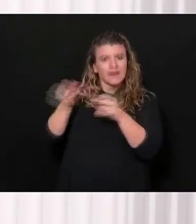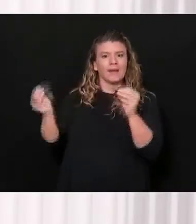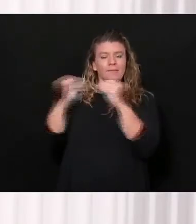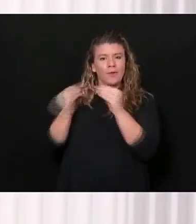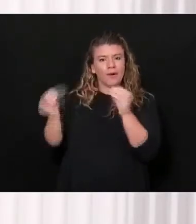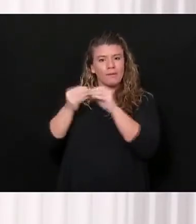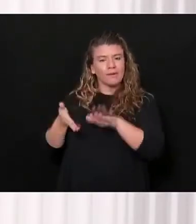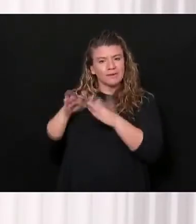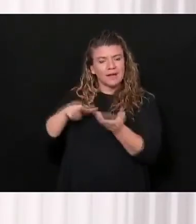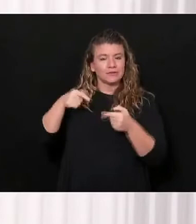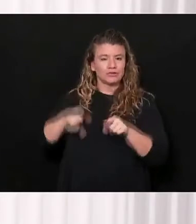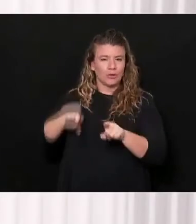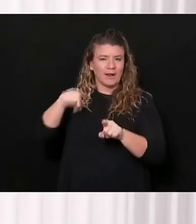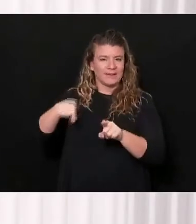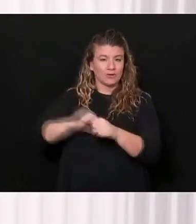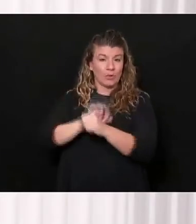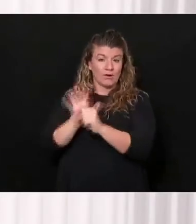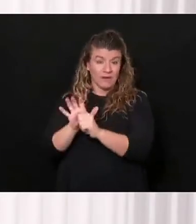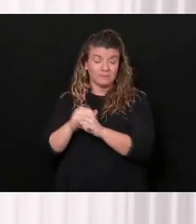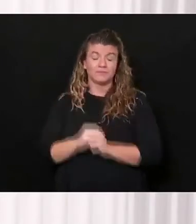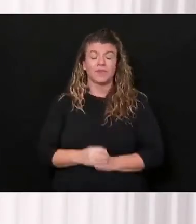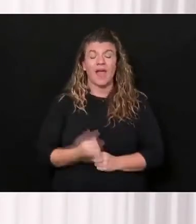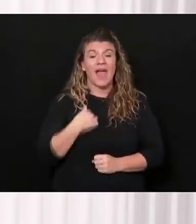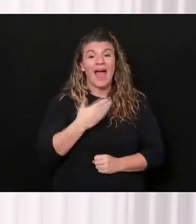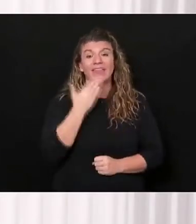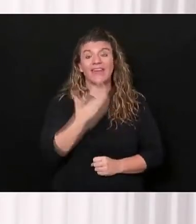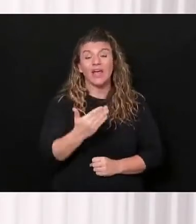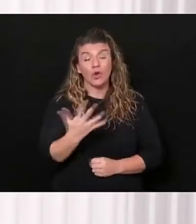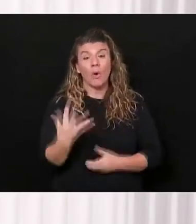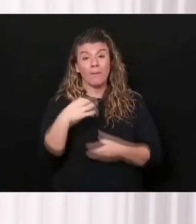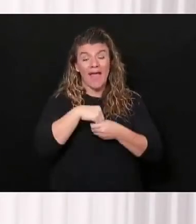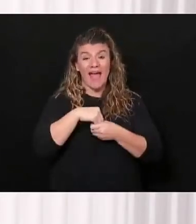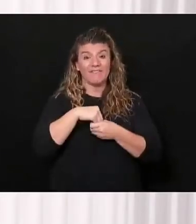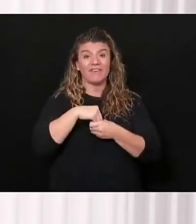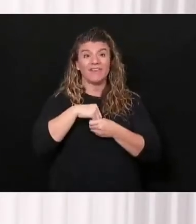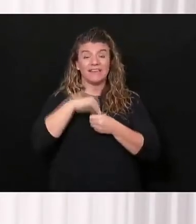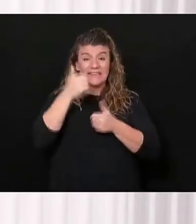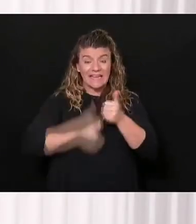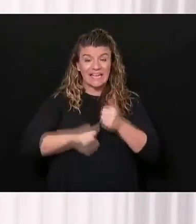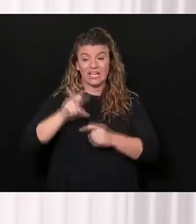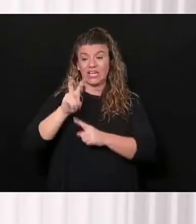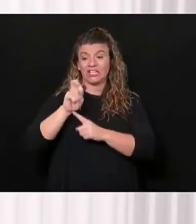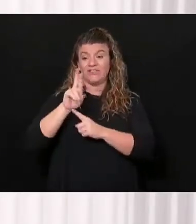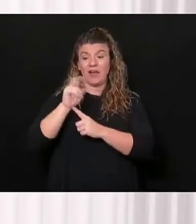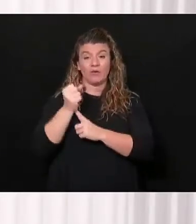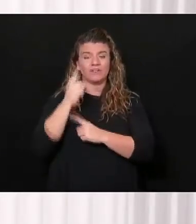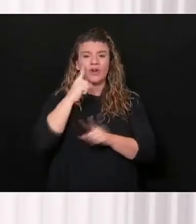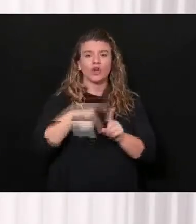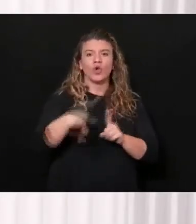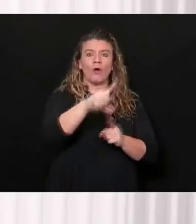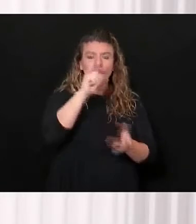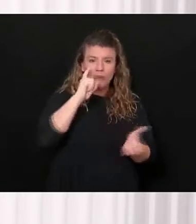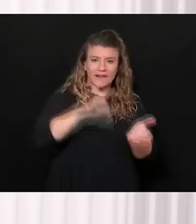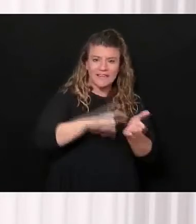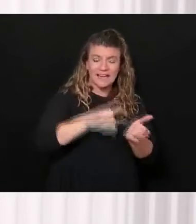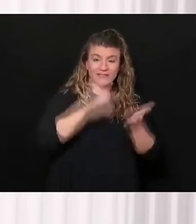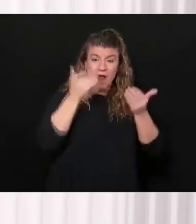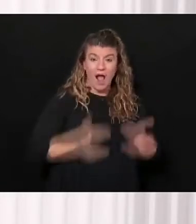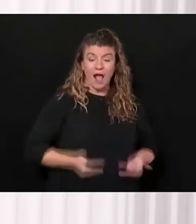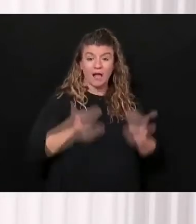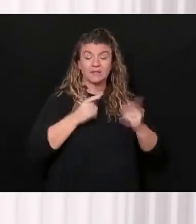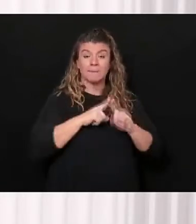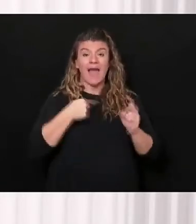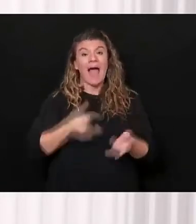this pandemic. I thank you on behalf of all veterans for the things that people recognize, but I ask us on behalf of